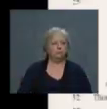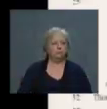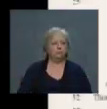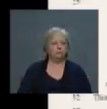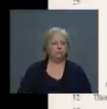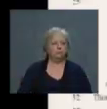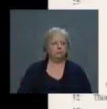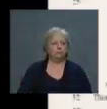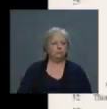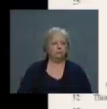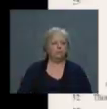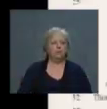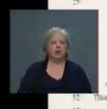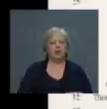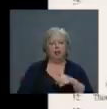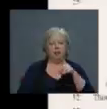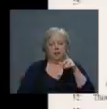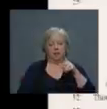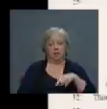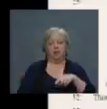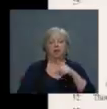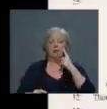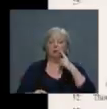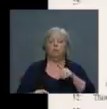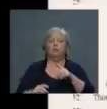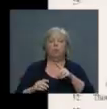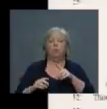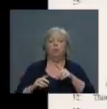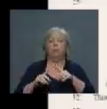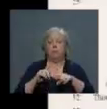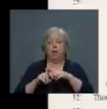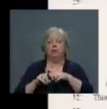for positive prevention programs.